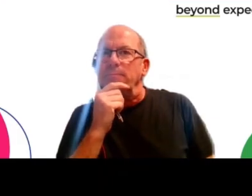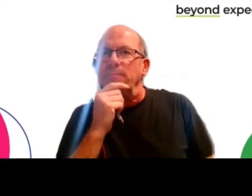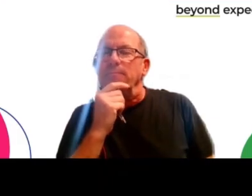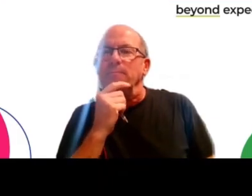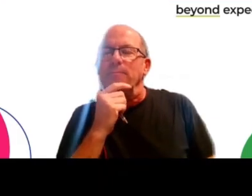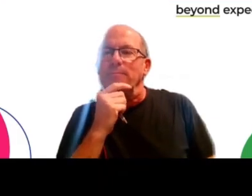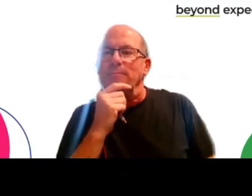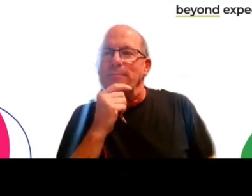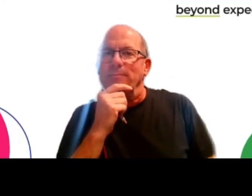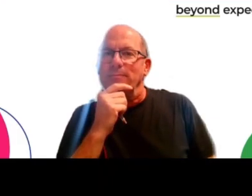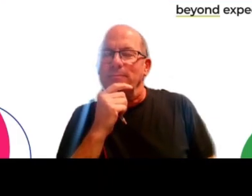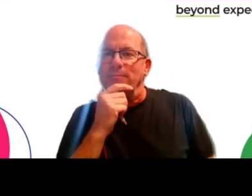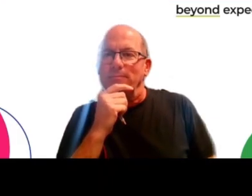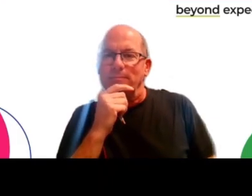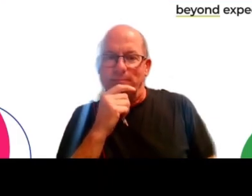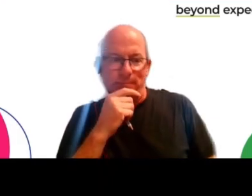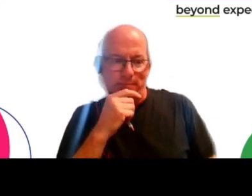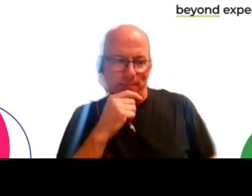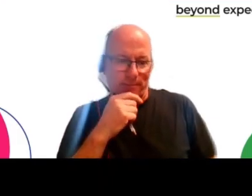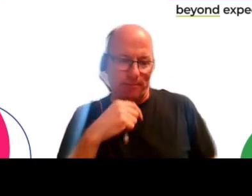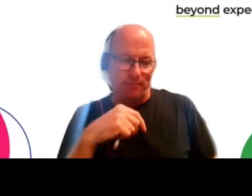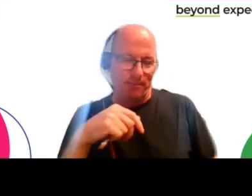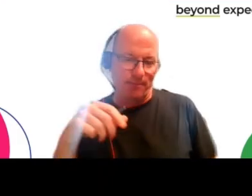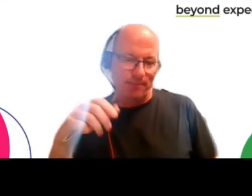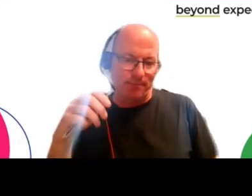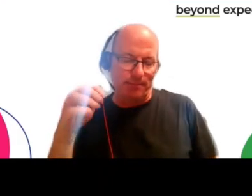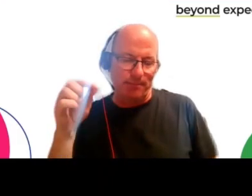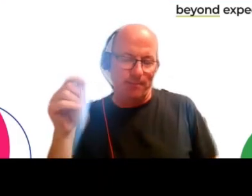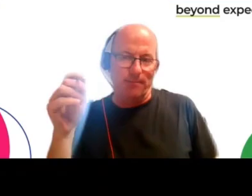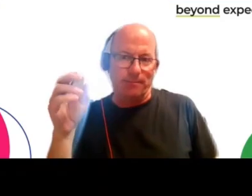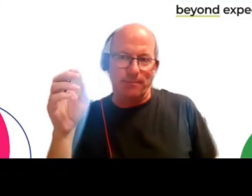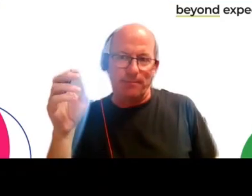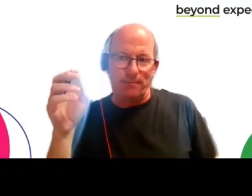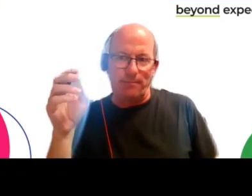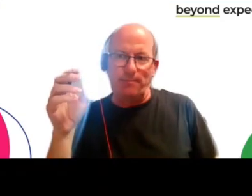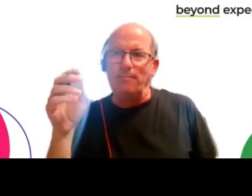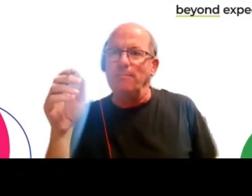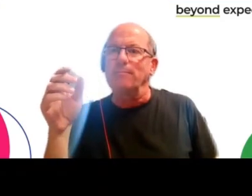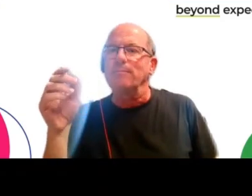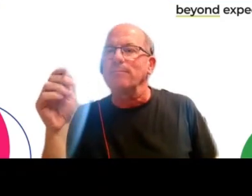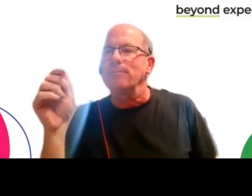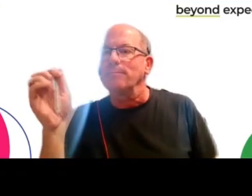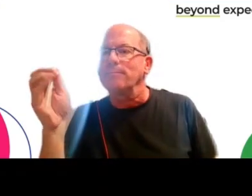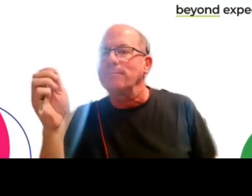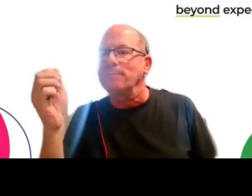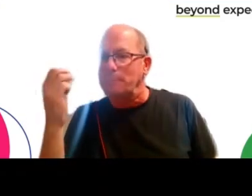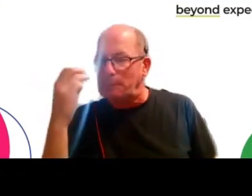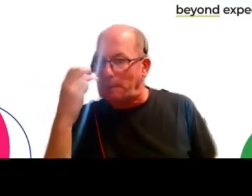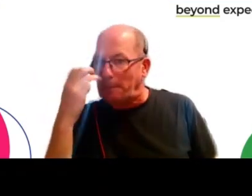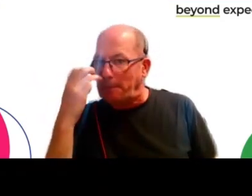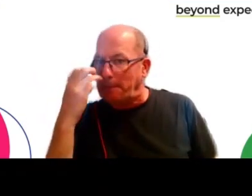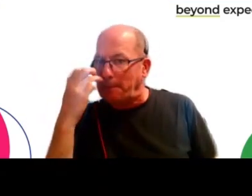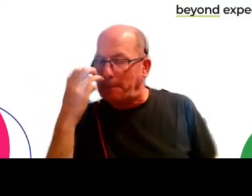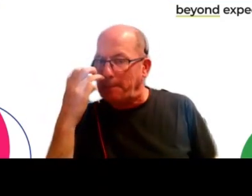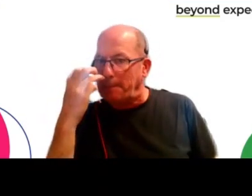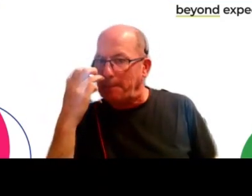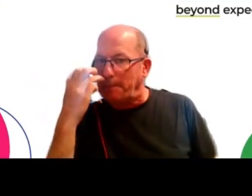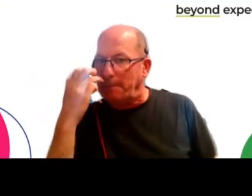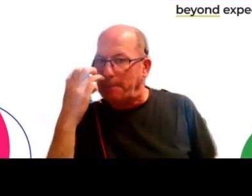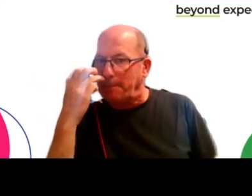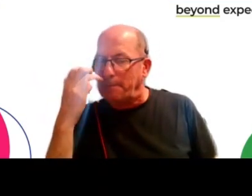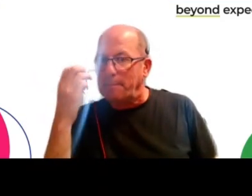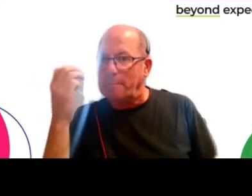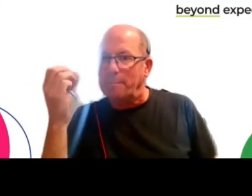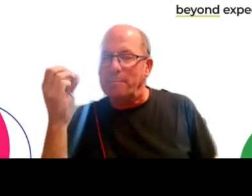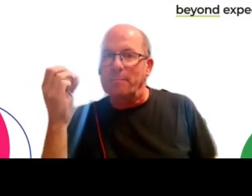change, regardless of how it is presented within that particular version of Android. So I don't know how